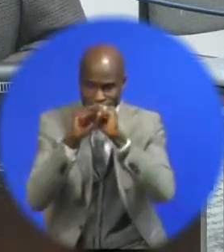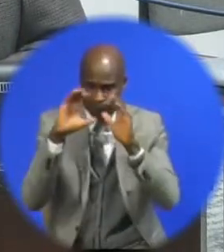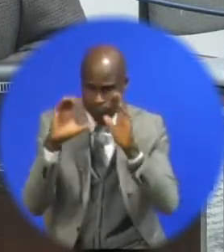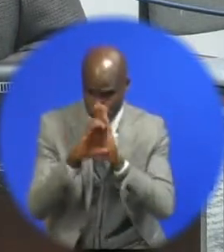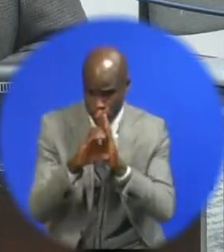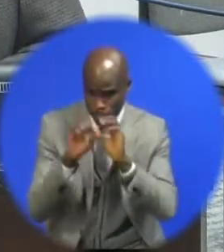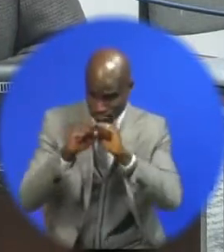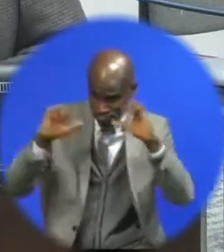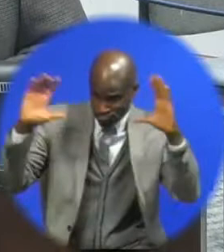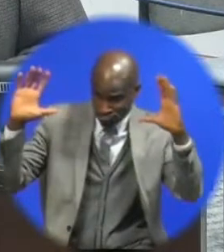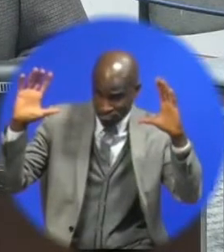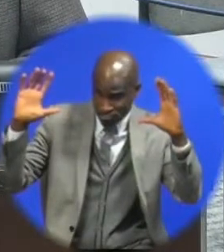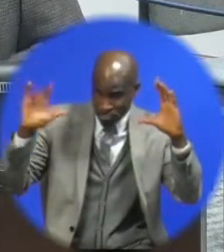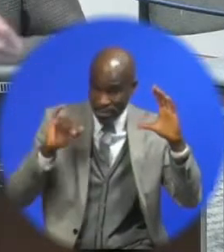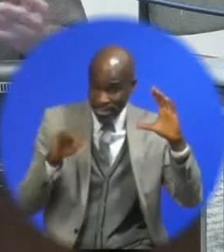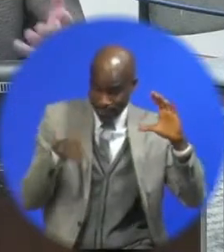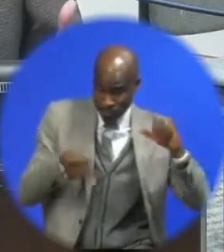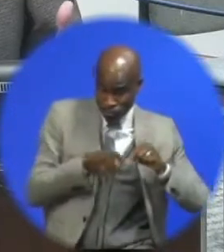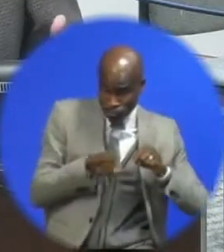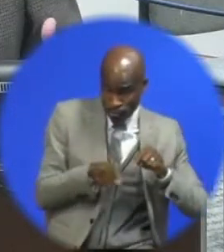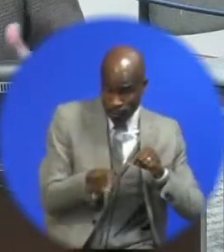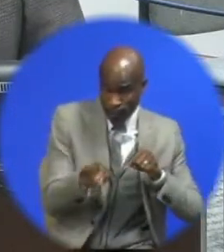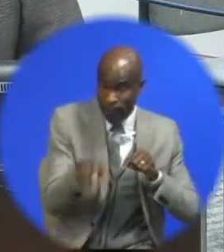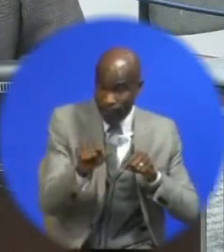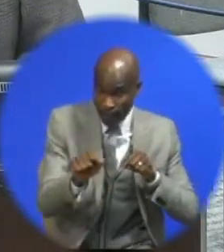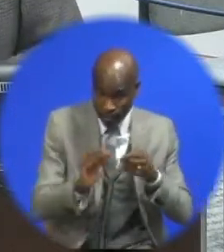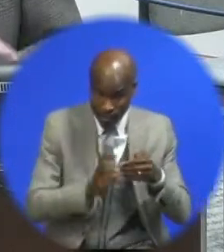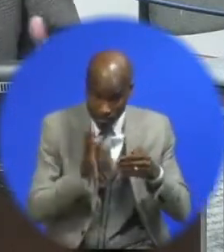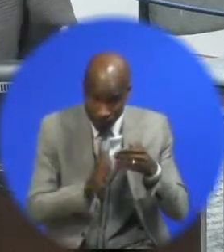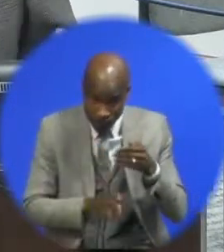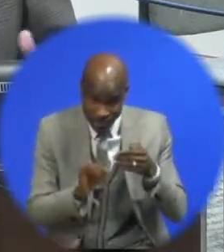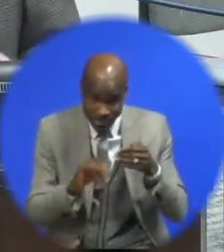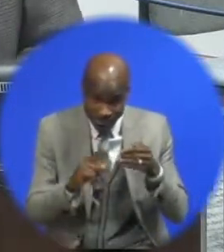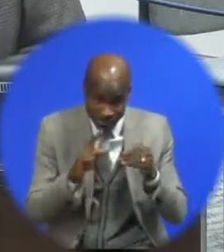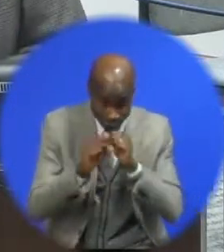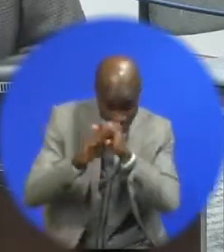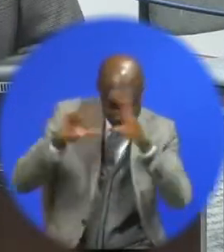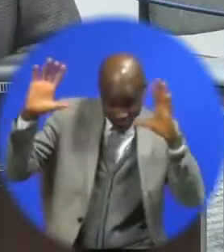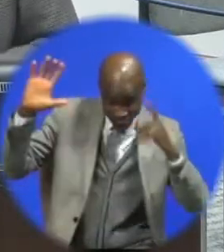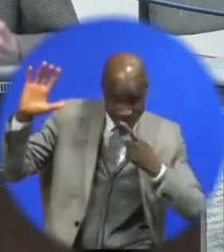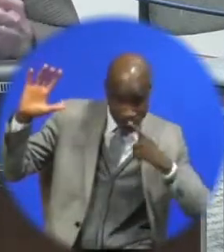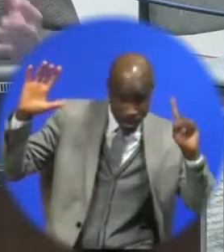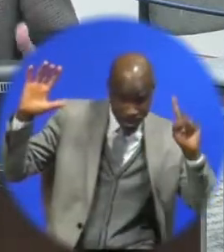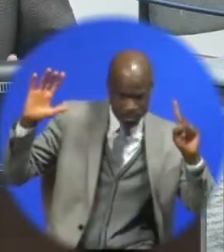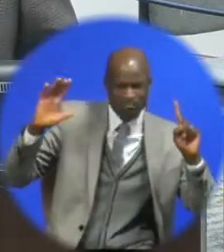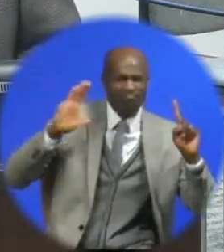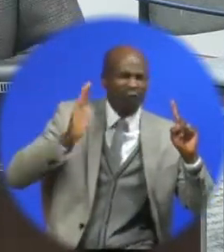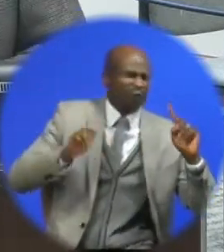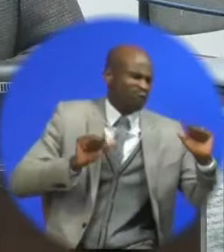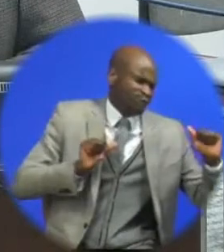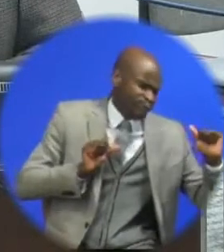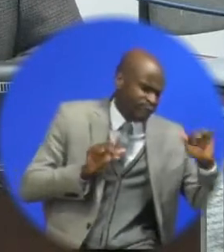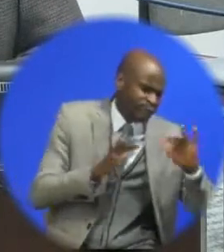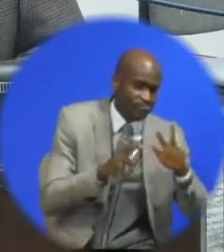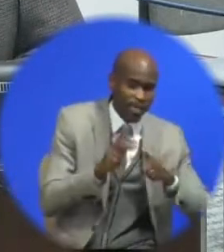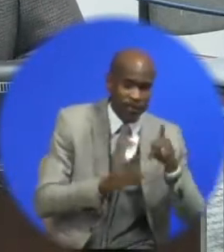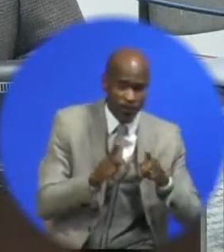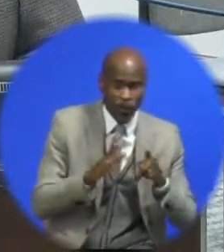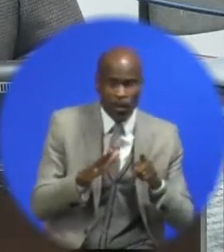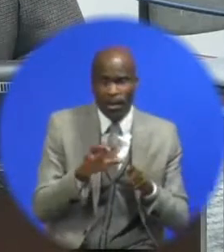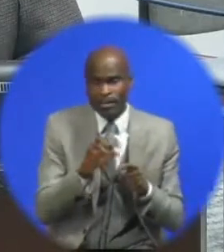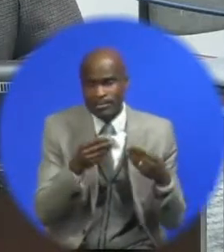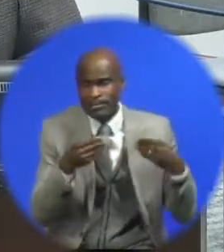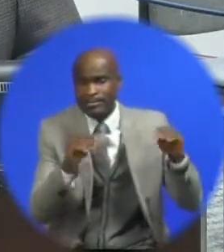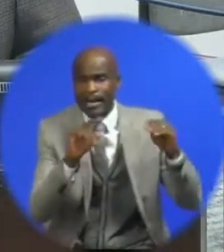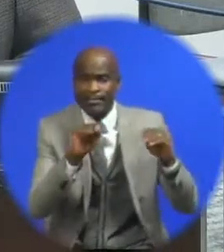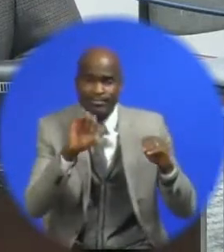and what we're doing comes to fruition, this is going to bring a lot of people. It's going to bring you sales tax money.